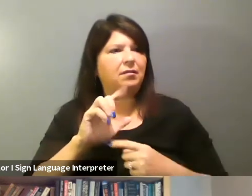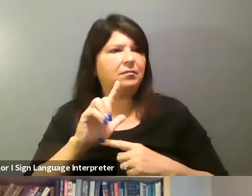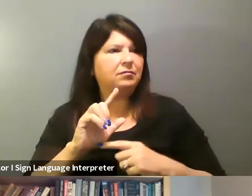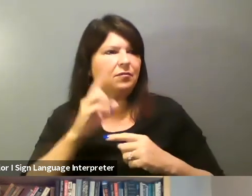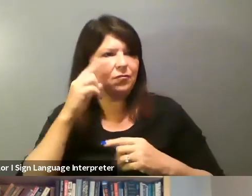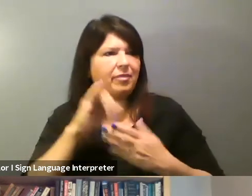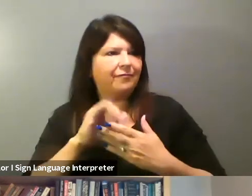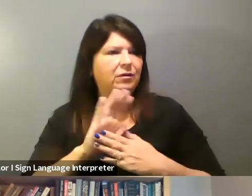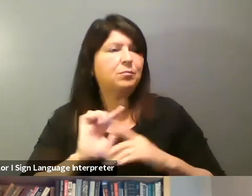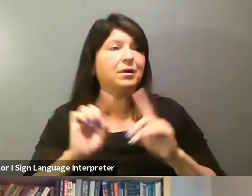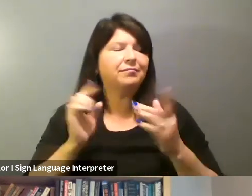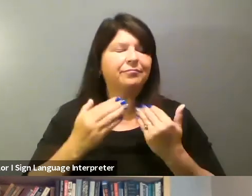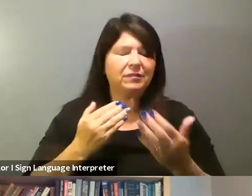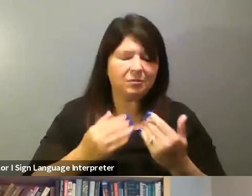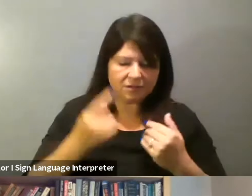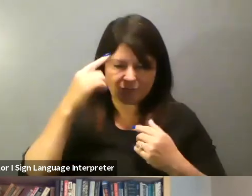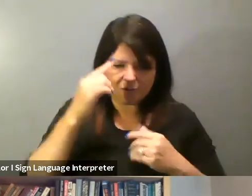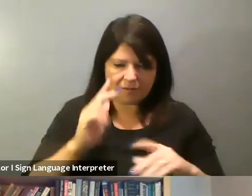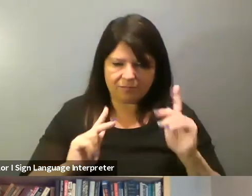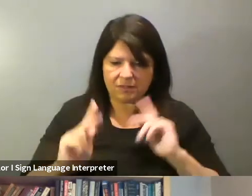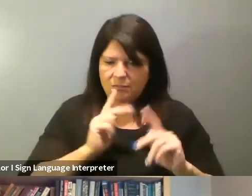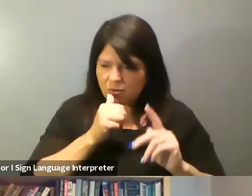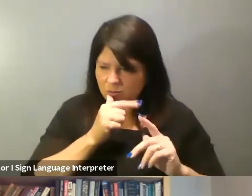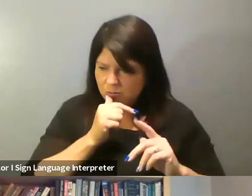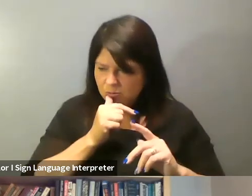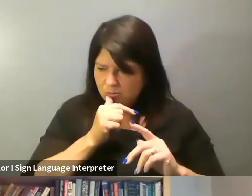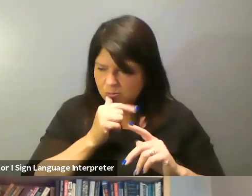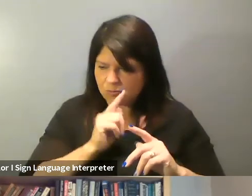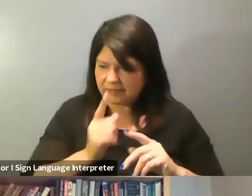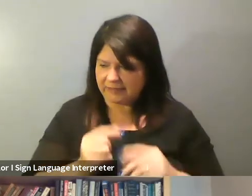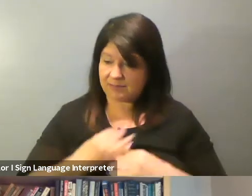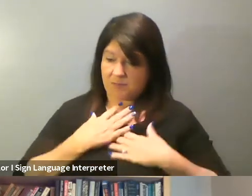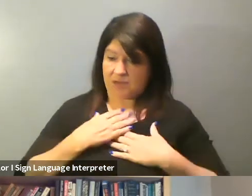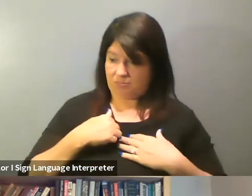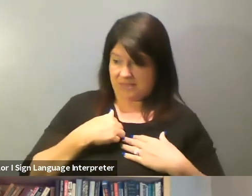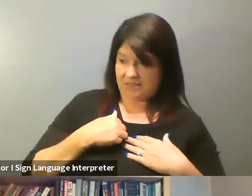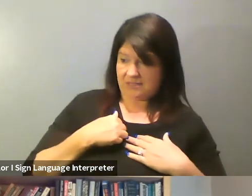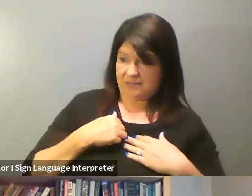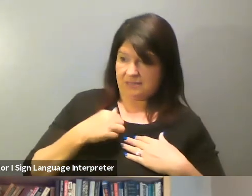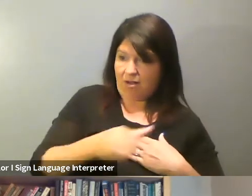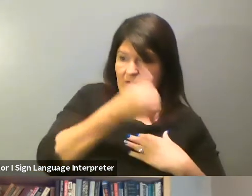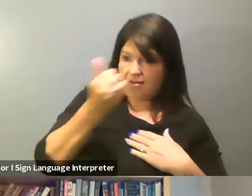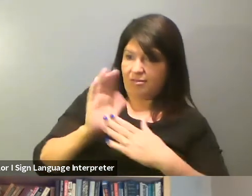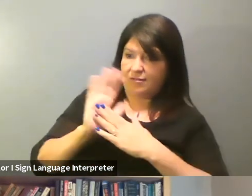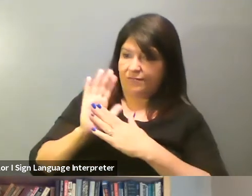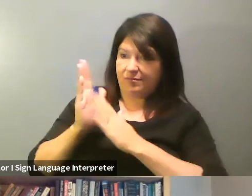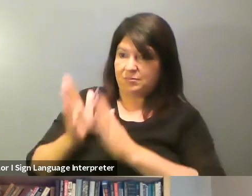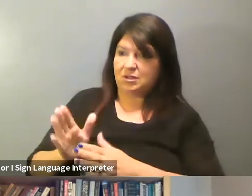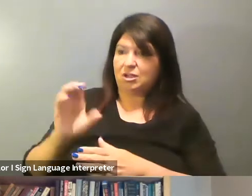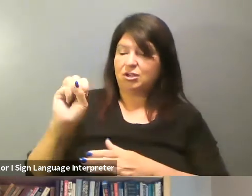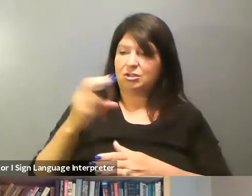in terms of like filmmakers that I'm inspired by, I really, I love Chantal